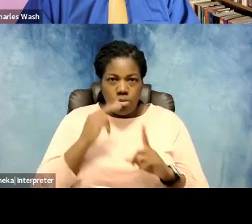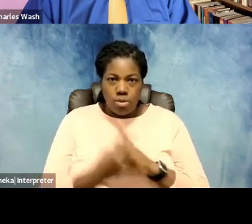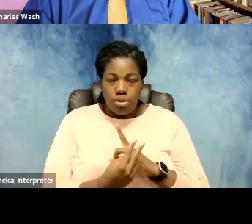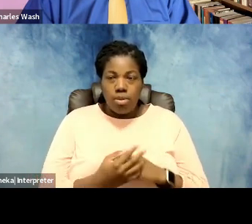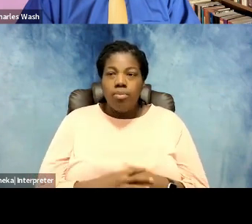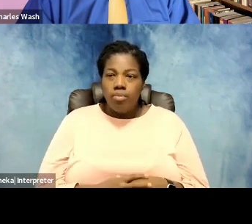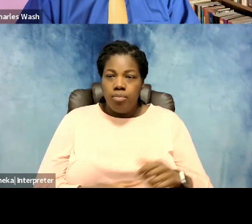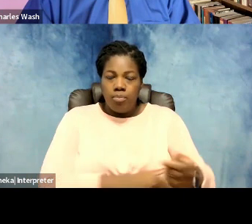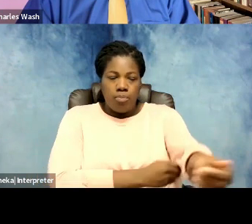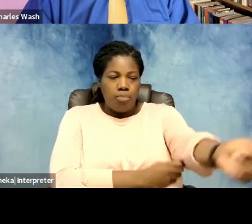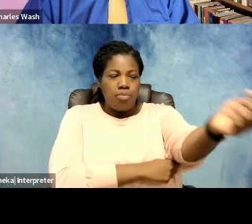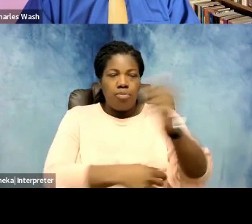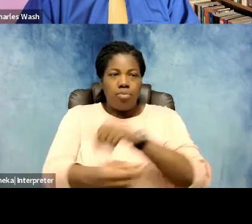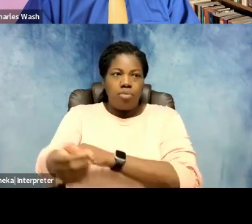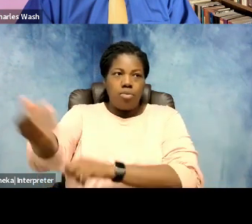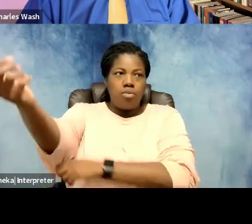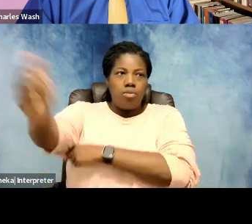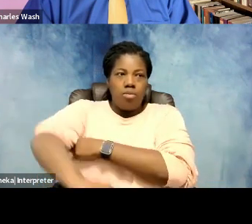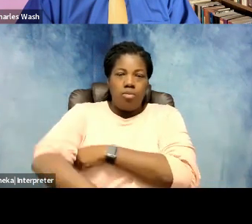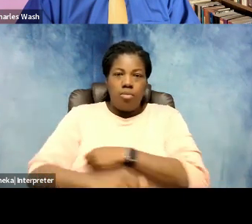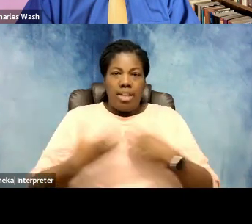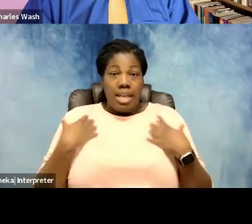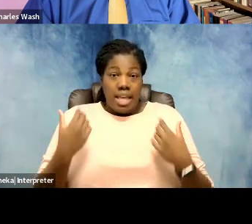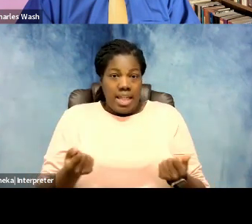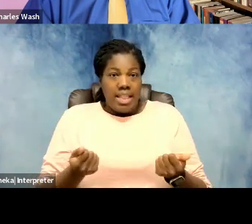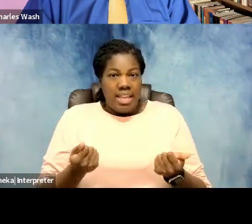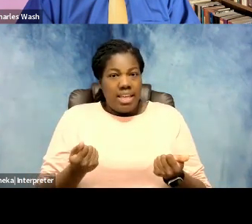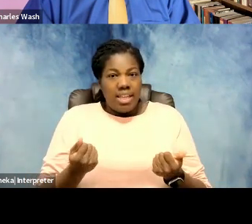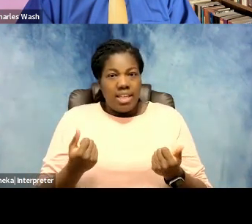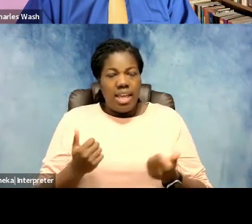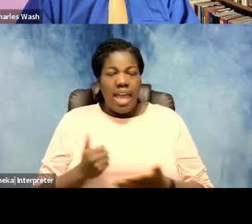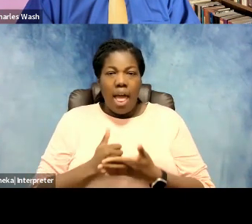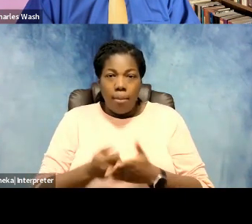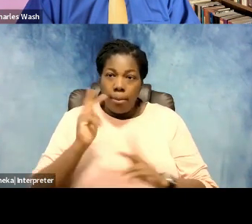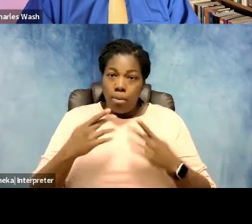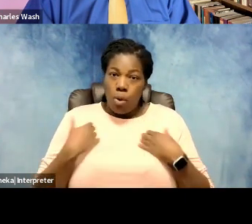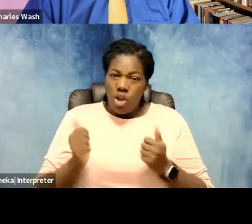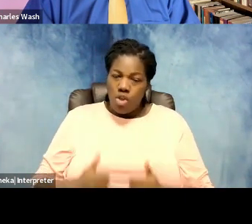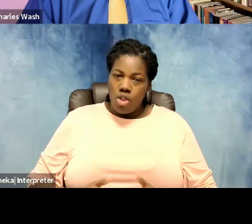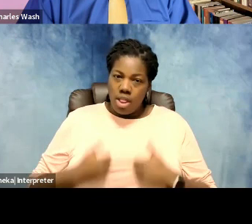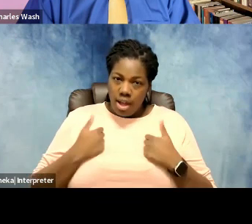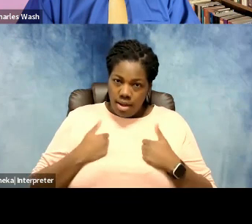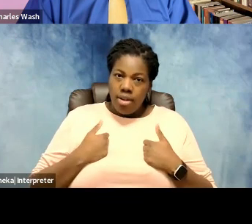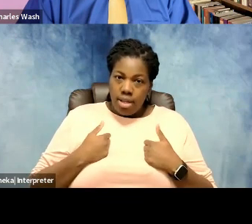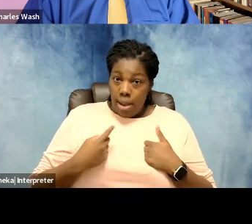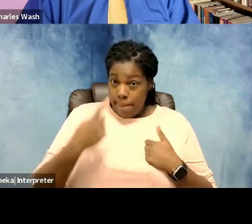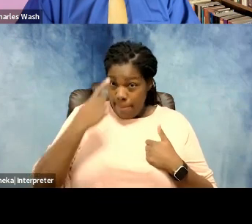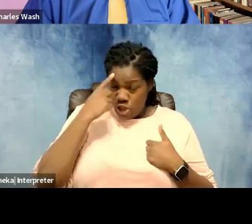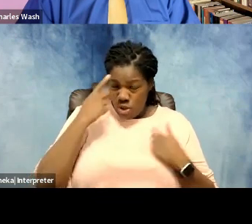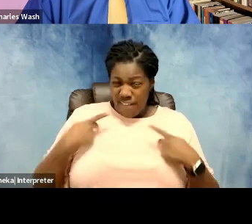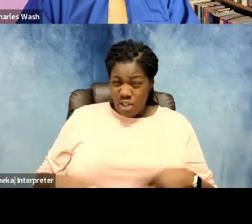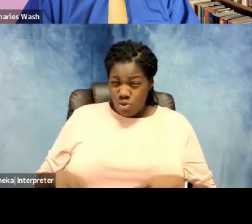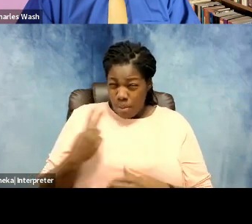So really quick, 10 of these, this idea of healing, helping people to heal in their own life, both mentally and